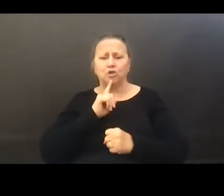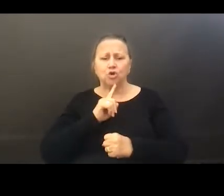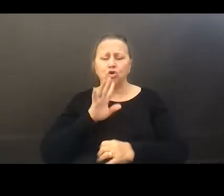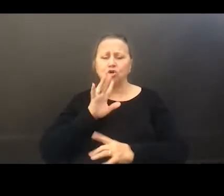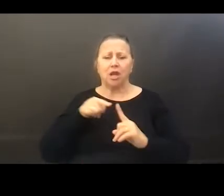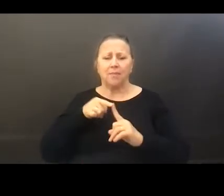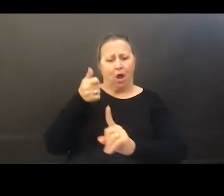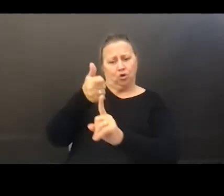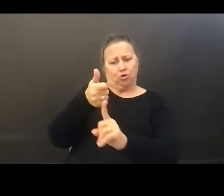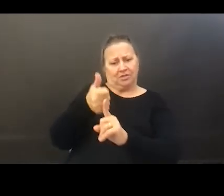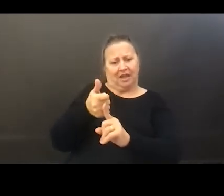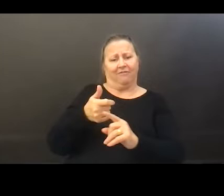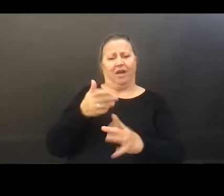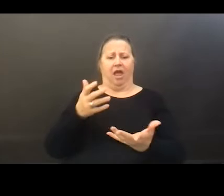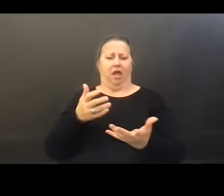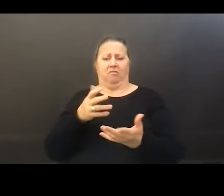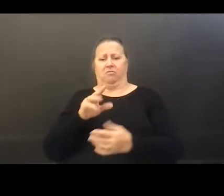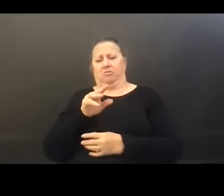your mark you can make.